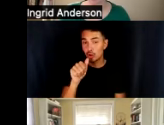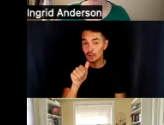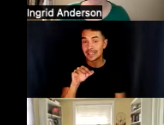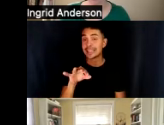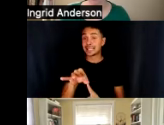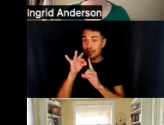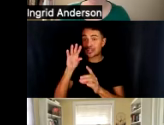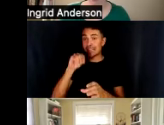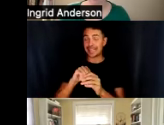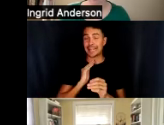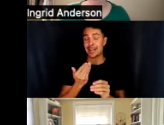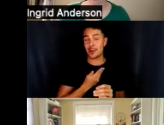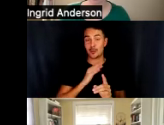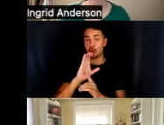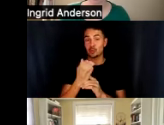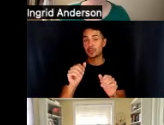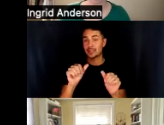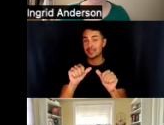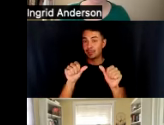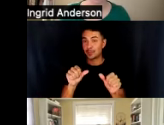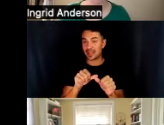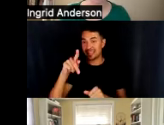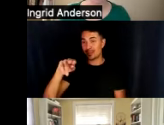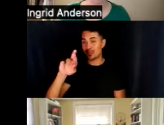not safe for everyone in our community.